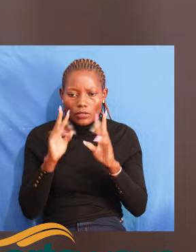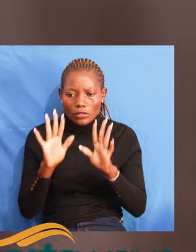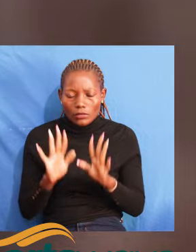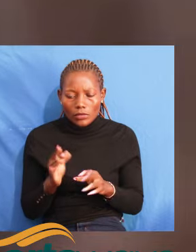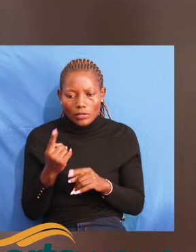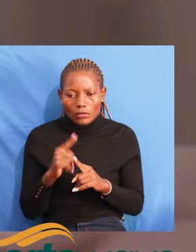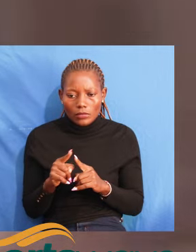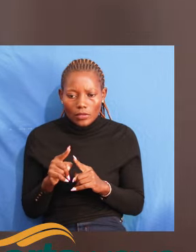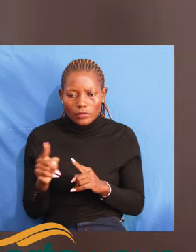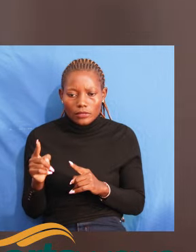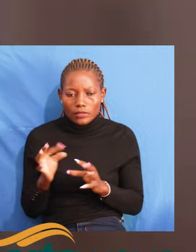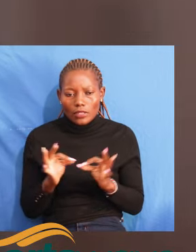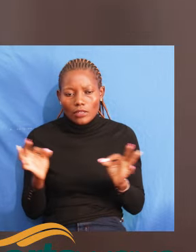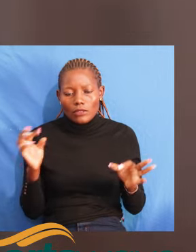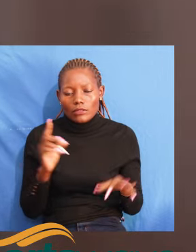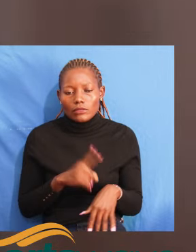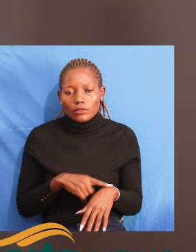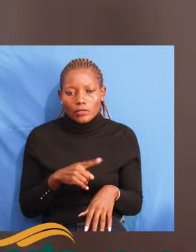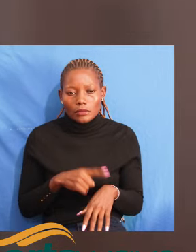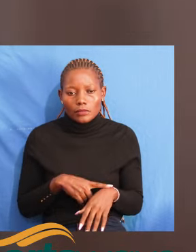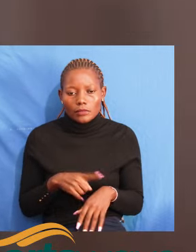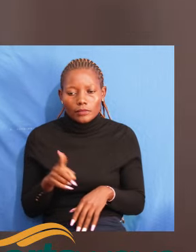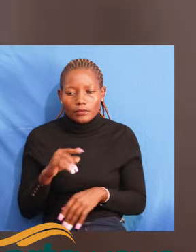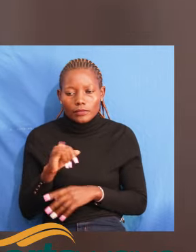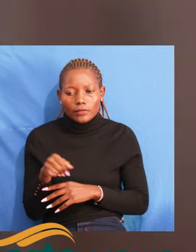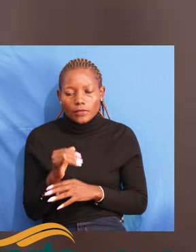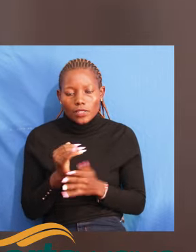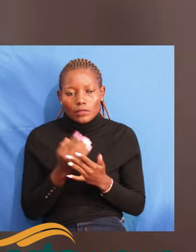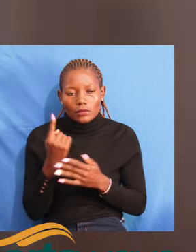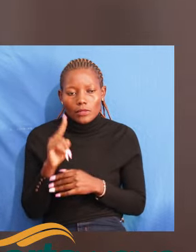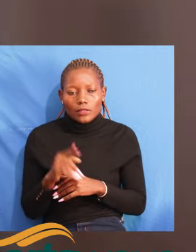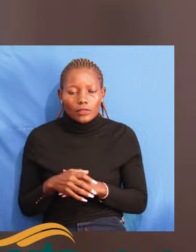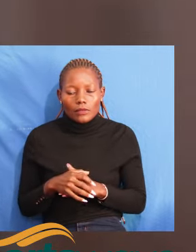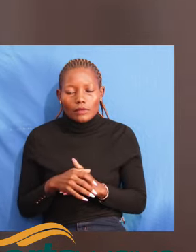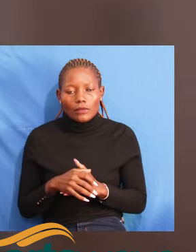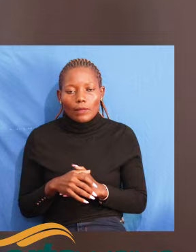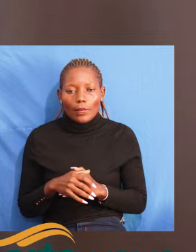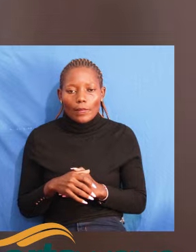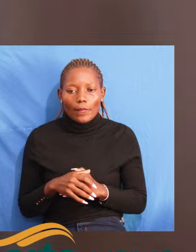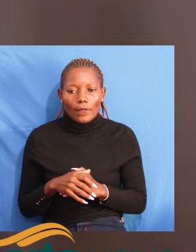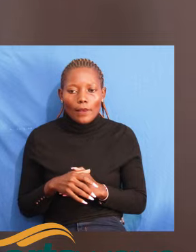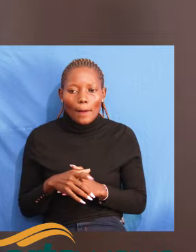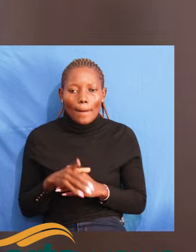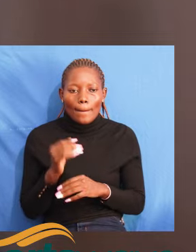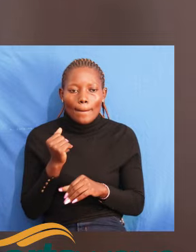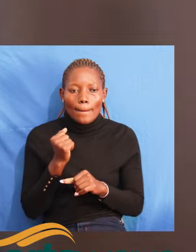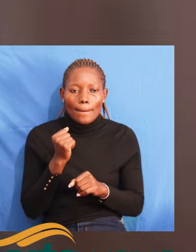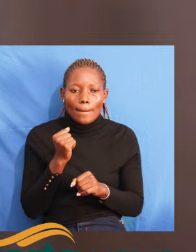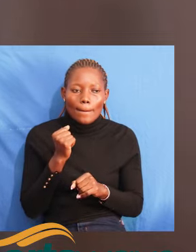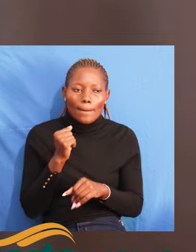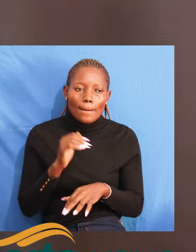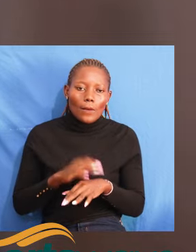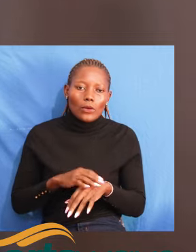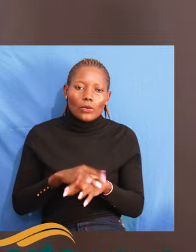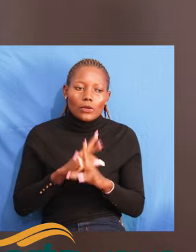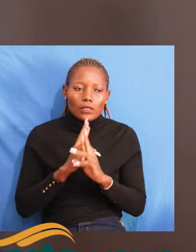in the long term, tapering is just part of the, performing well.